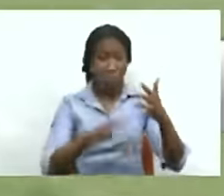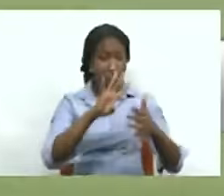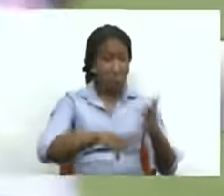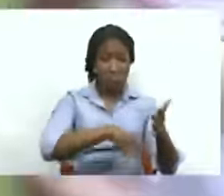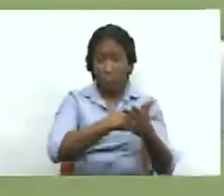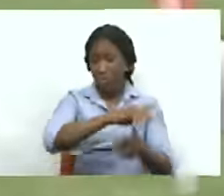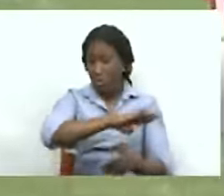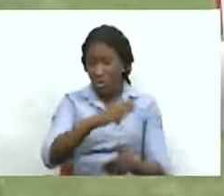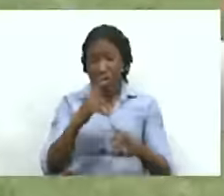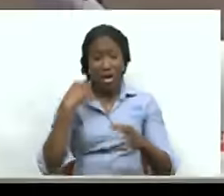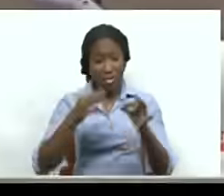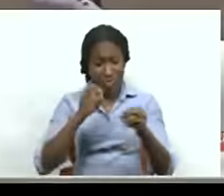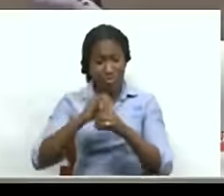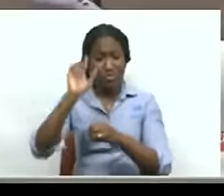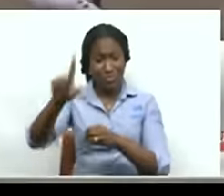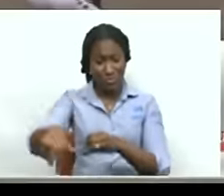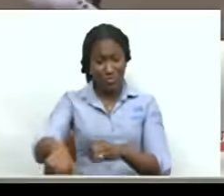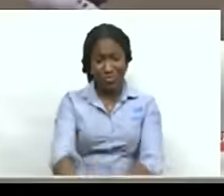we return.